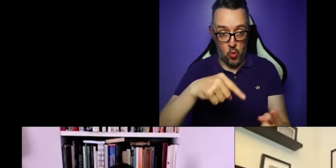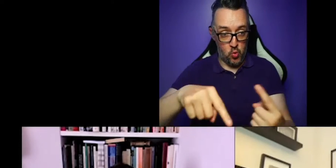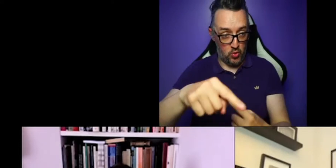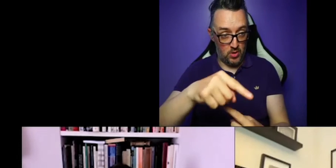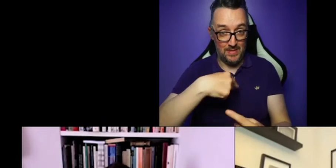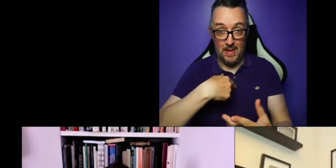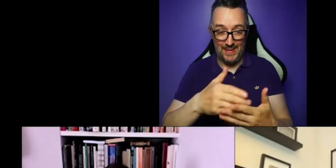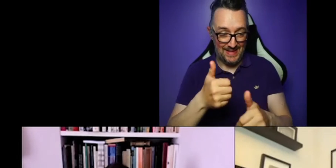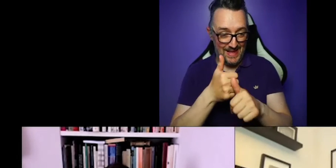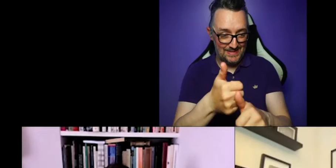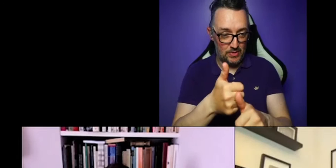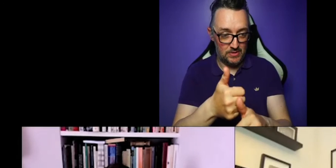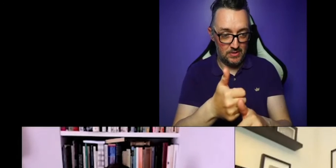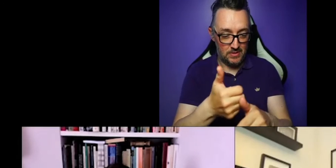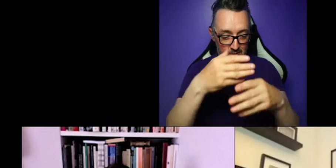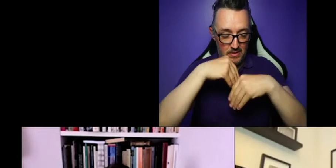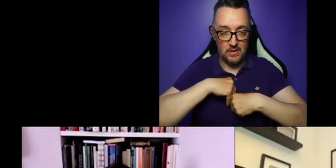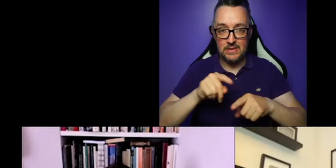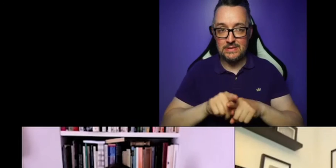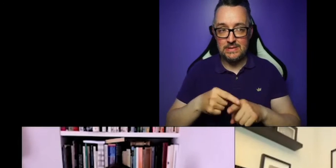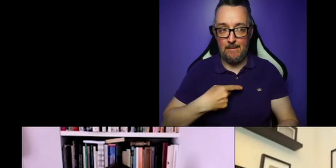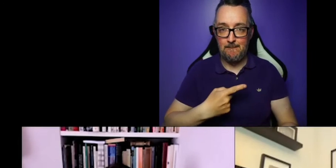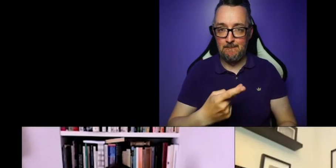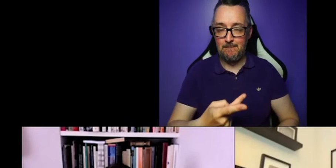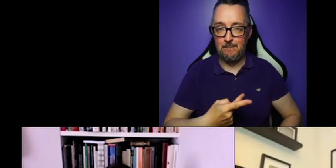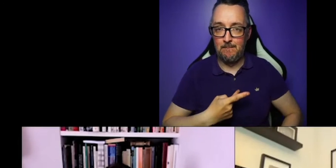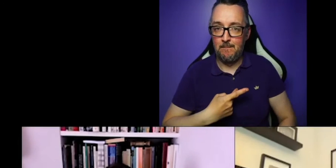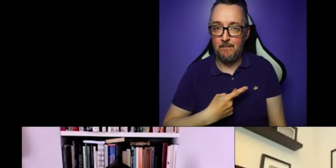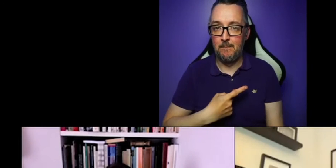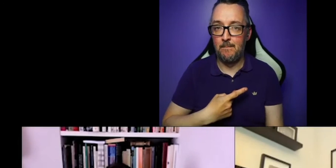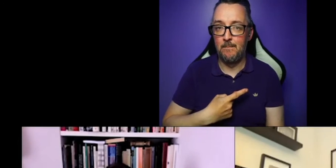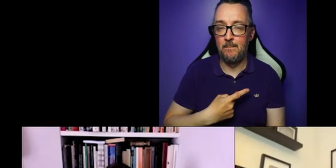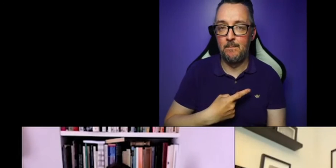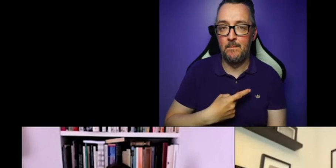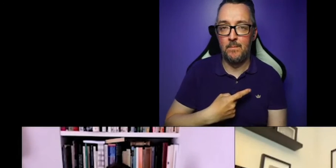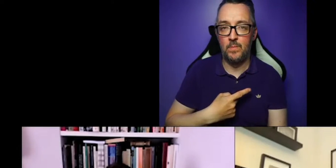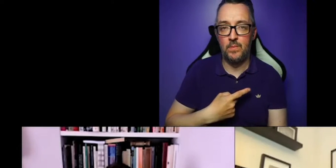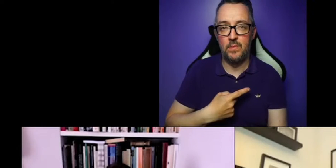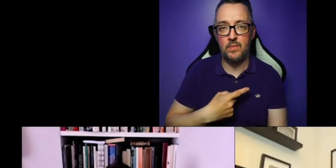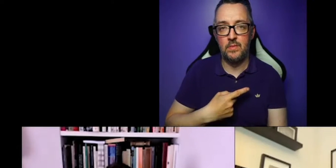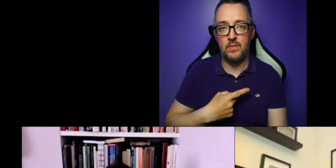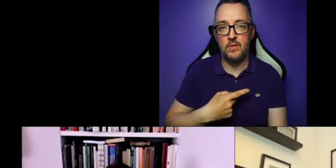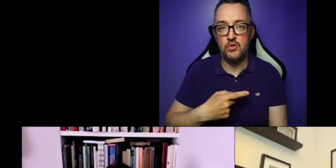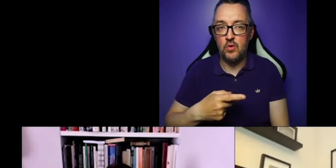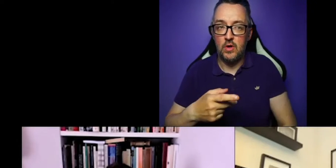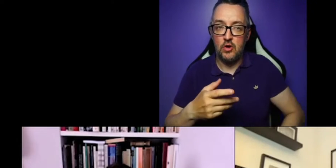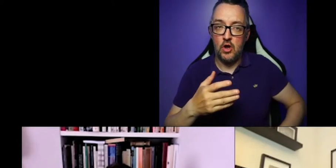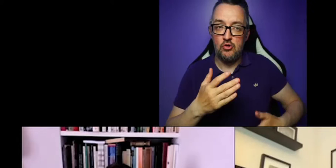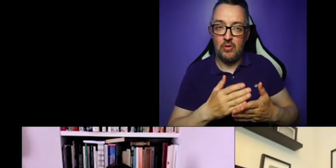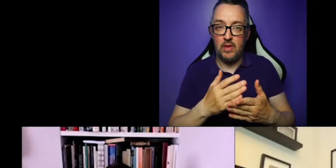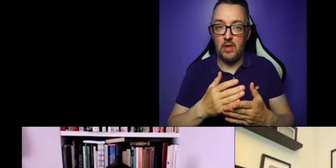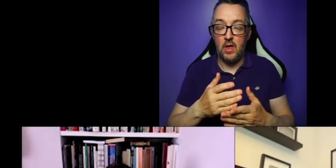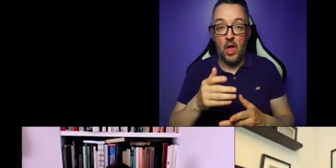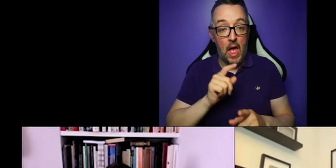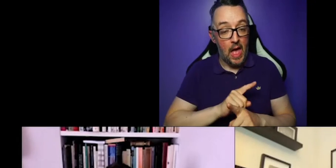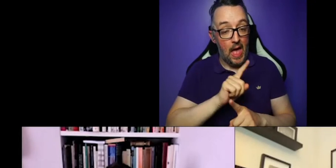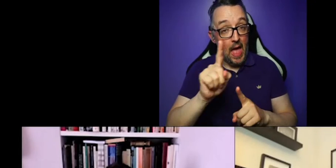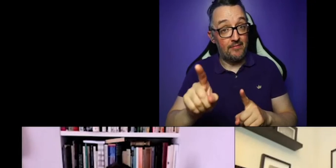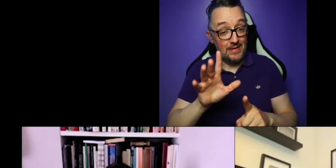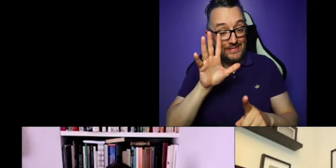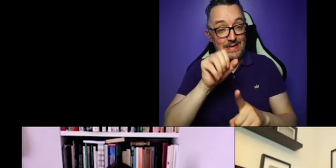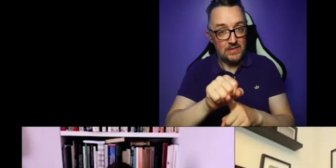I've encountered in all the other aspects of my work. So this need for some recovery after diagnosis,